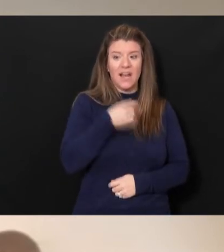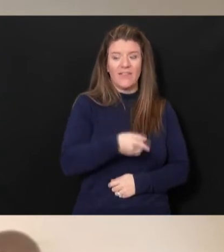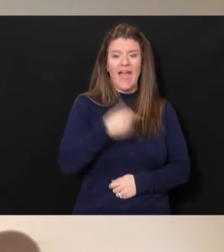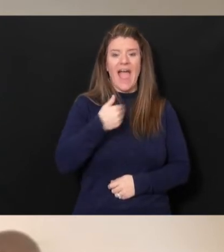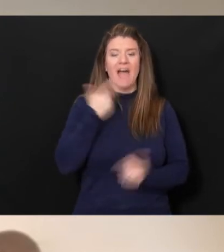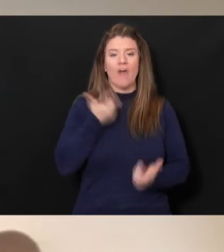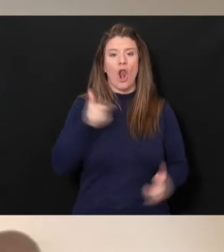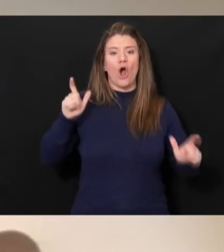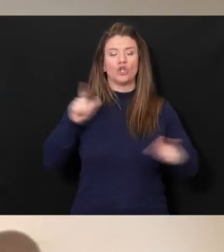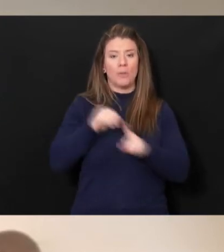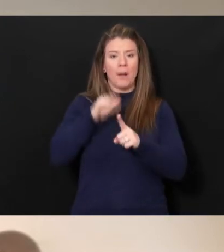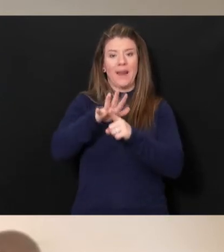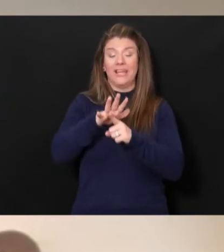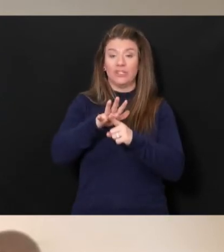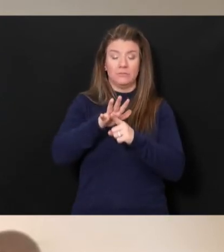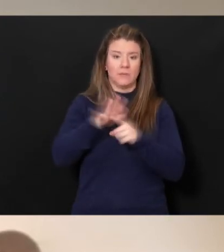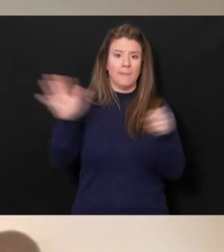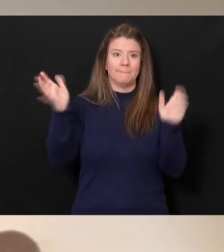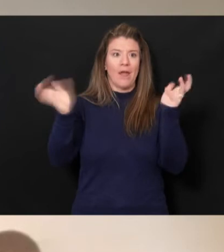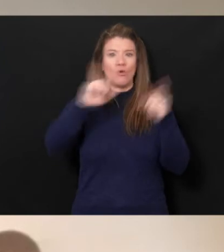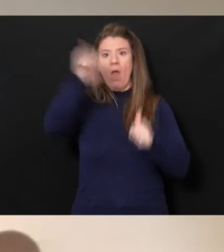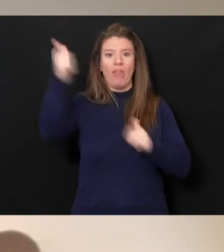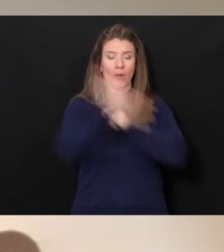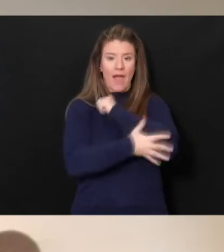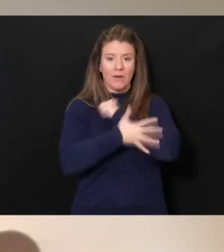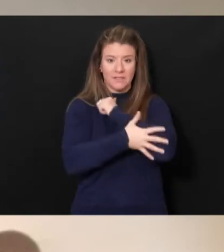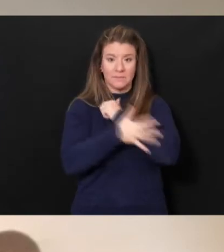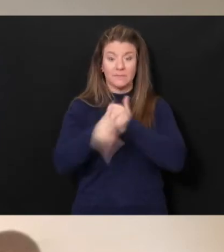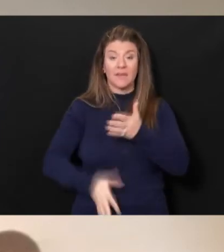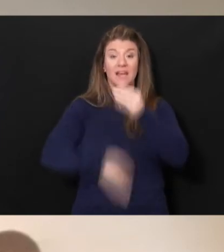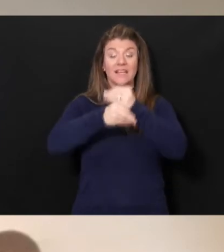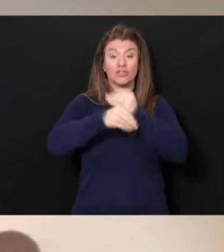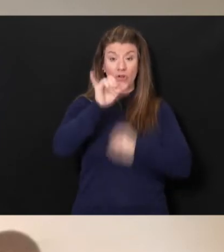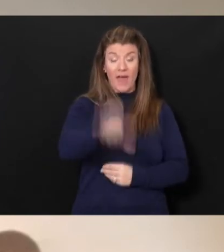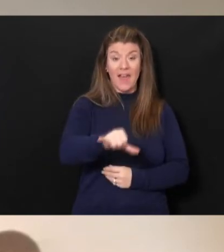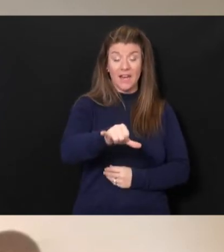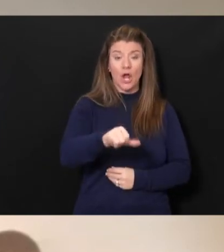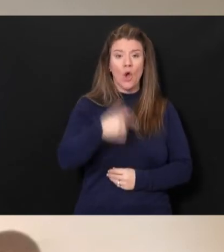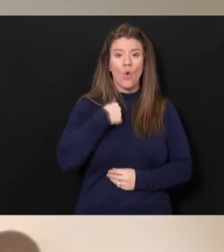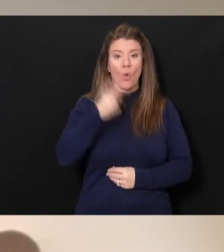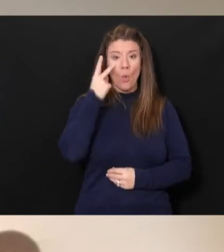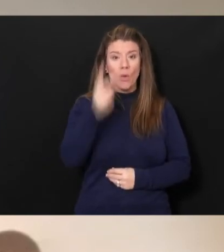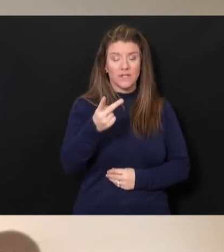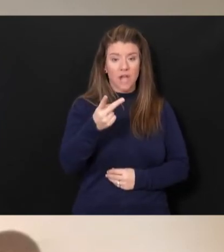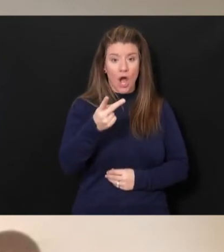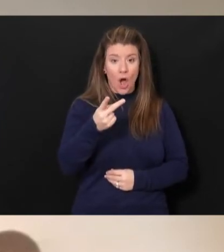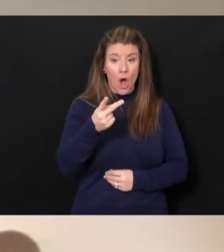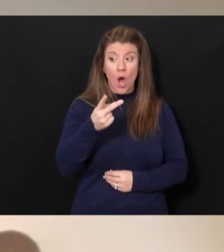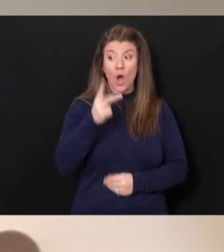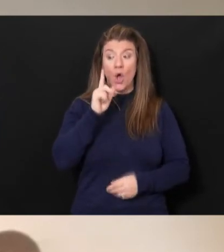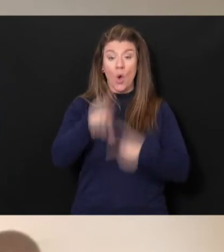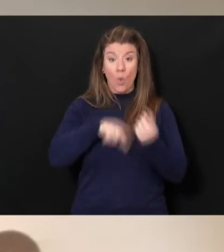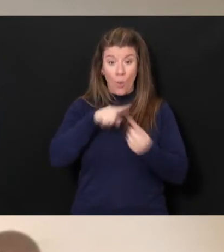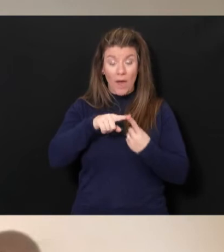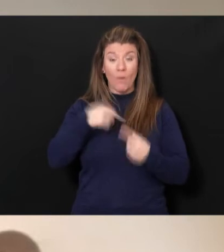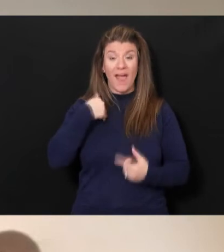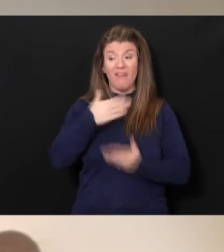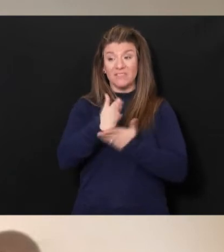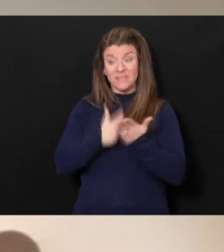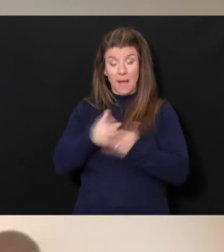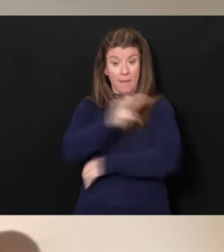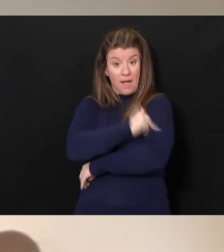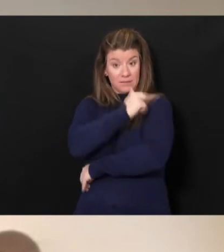larger population overall. In addition to that, we saw that when there were some of our